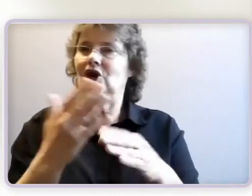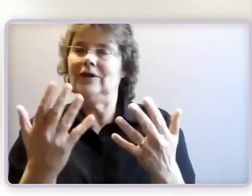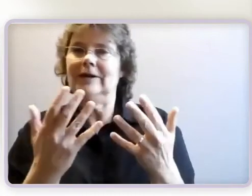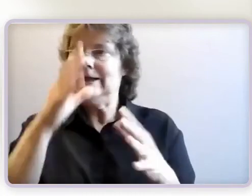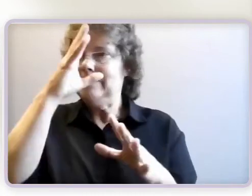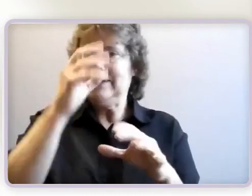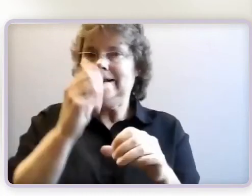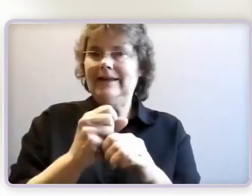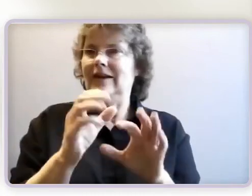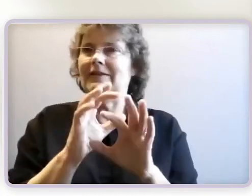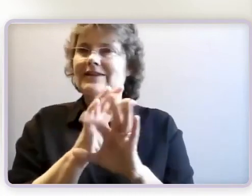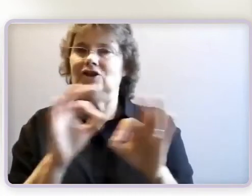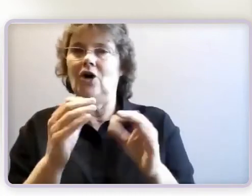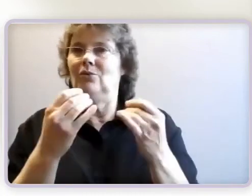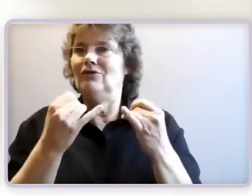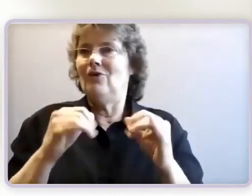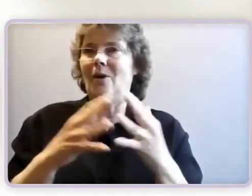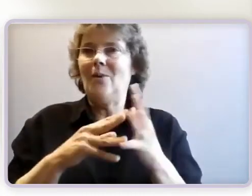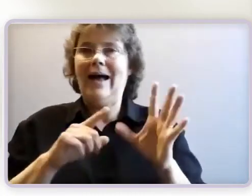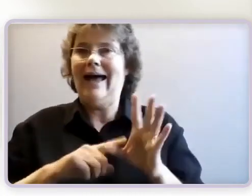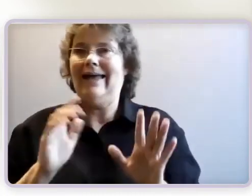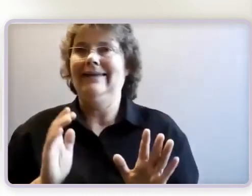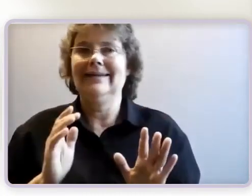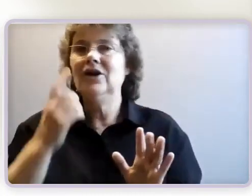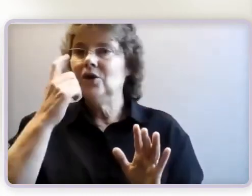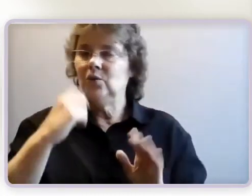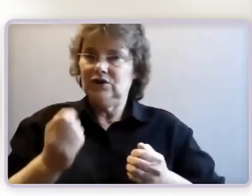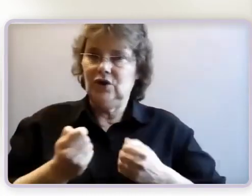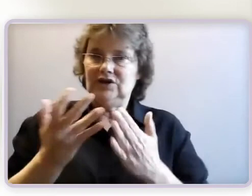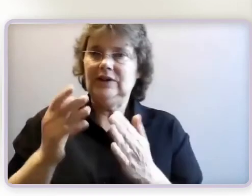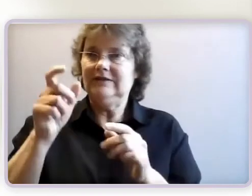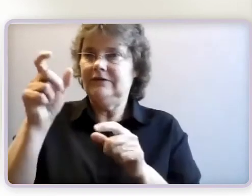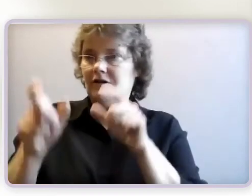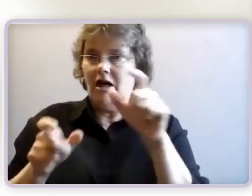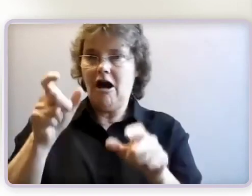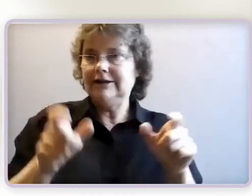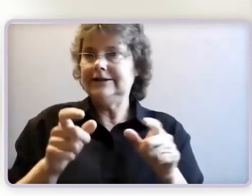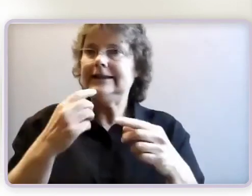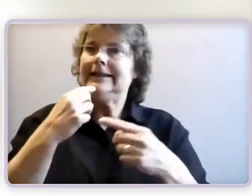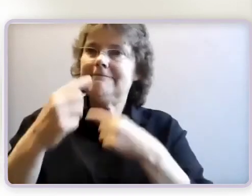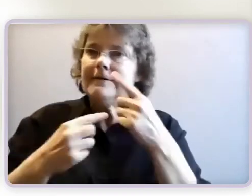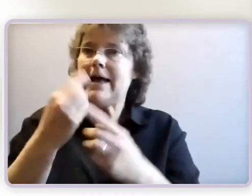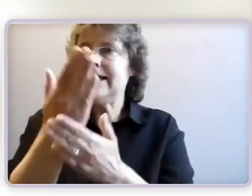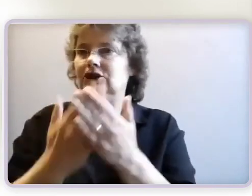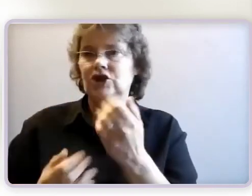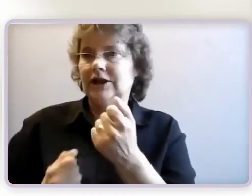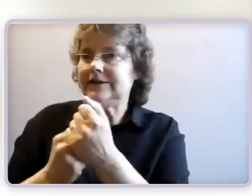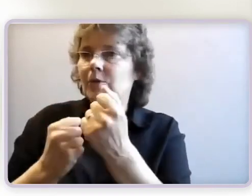So we try to provide clients with information and support as we can, and then refer